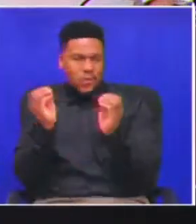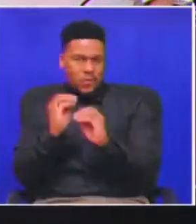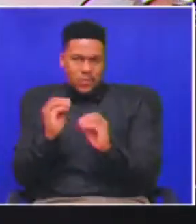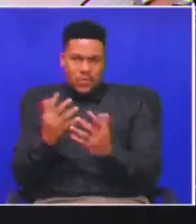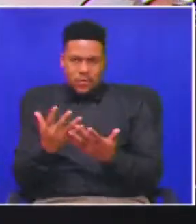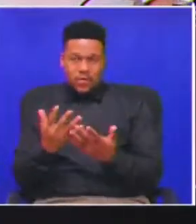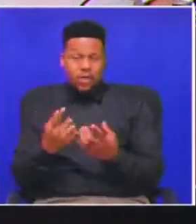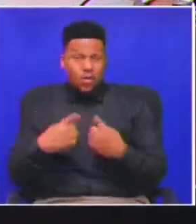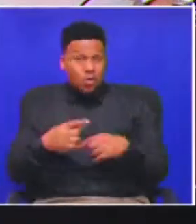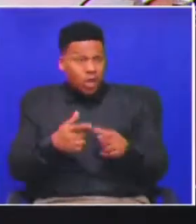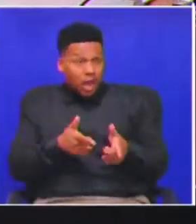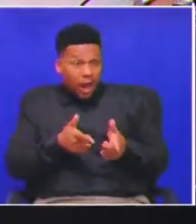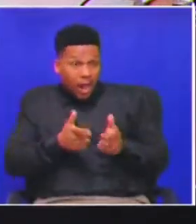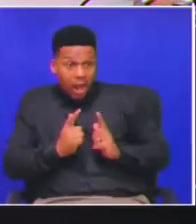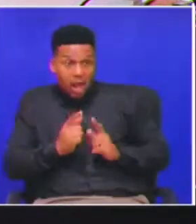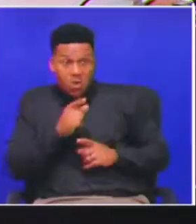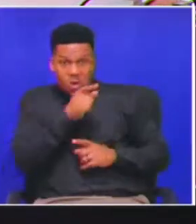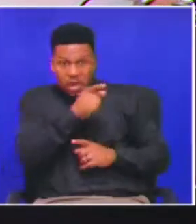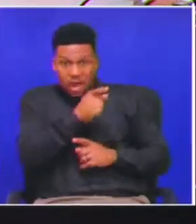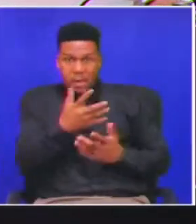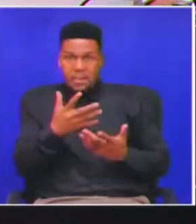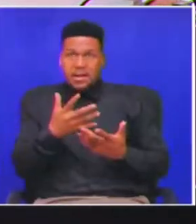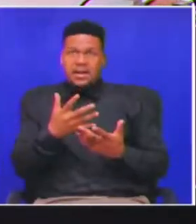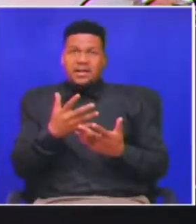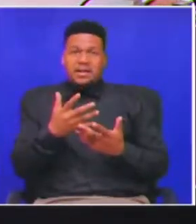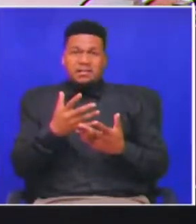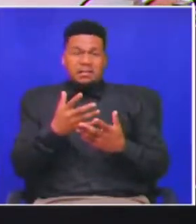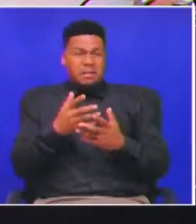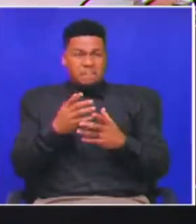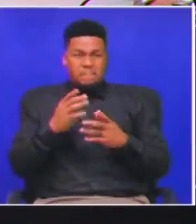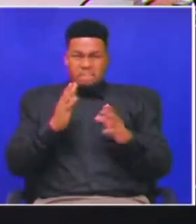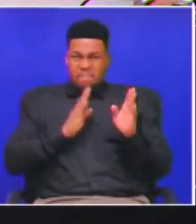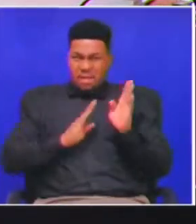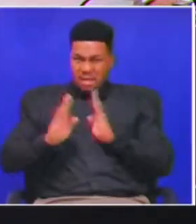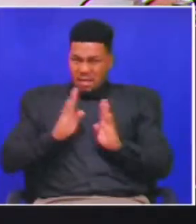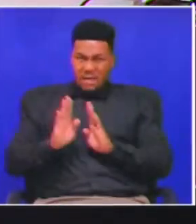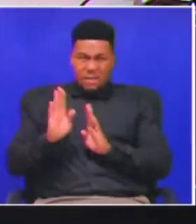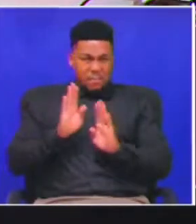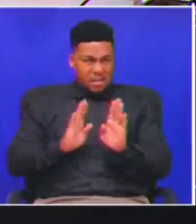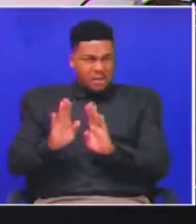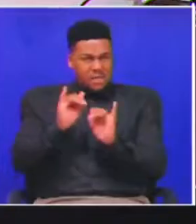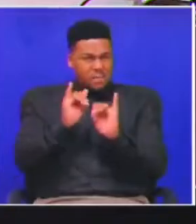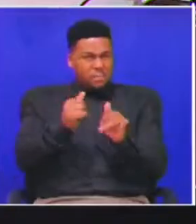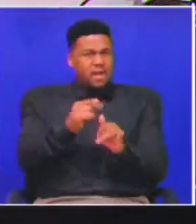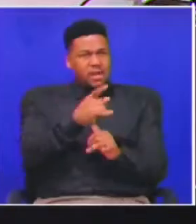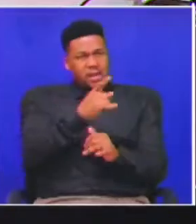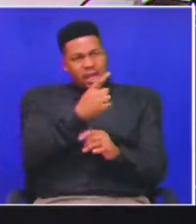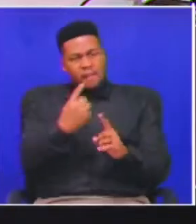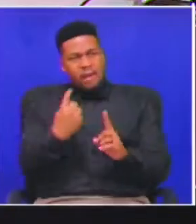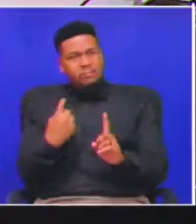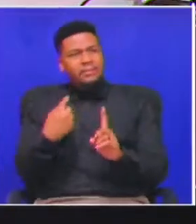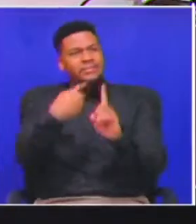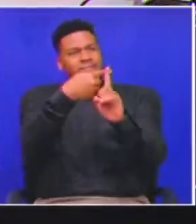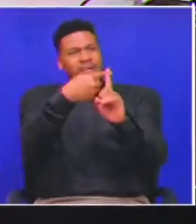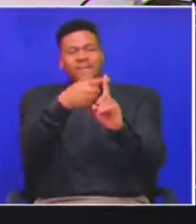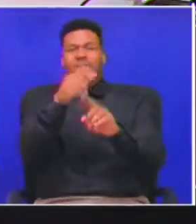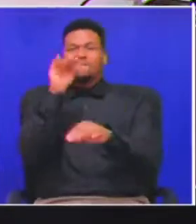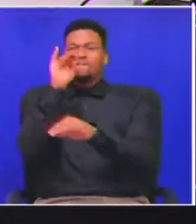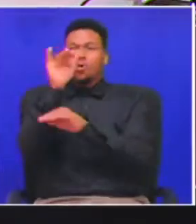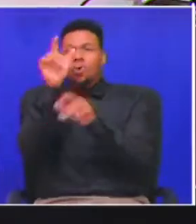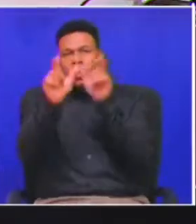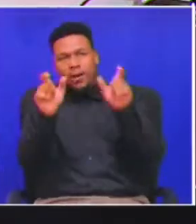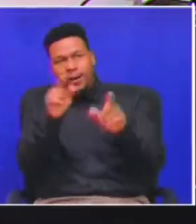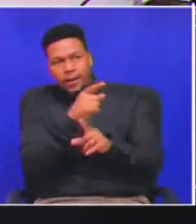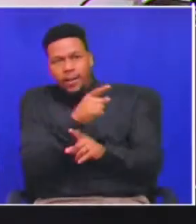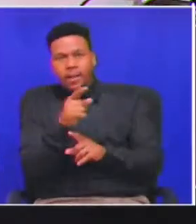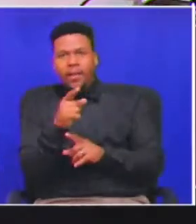acts targeting national or foreign nationals, as these do not solve the problem and they